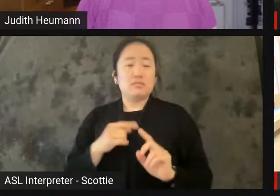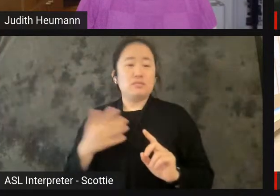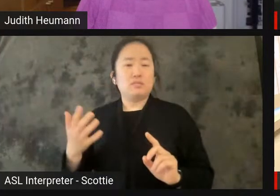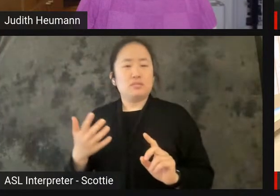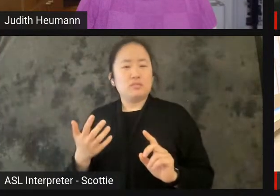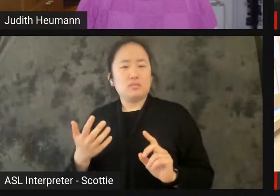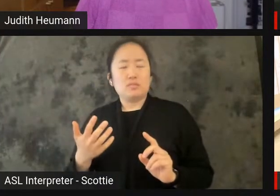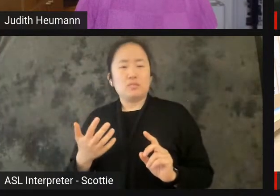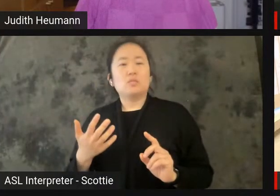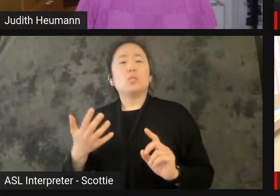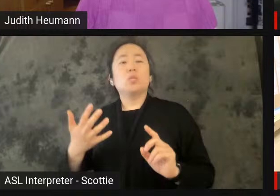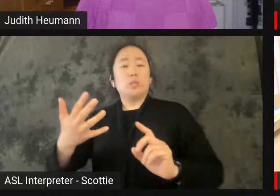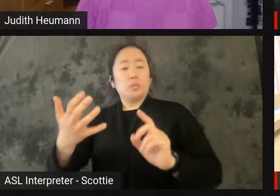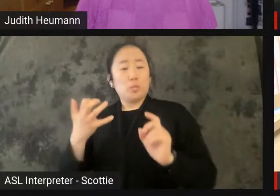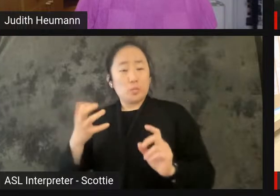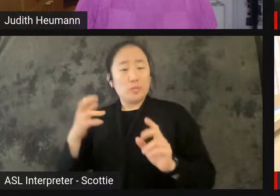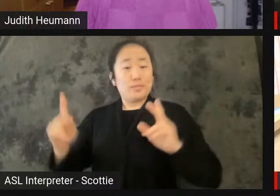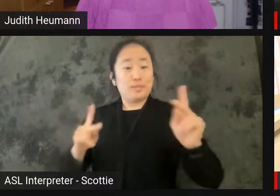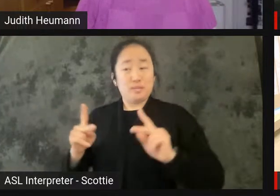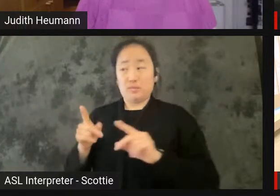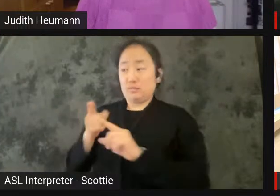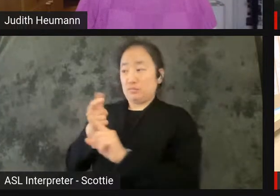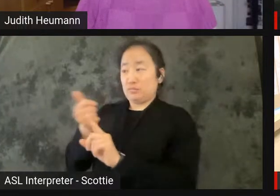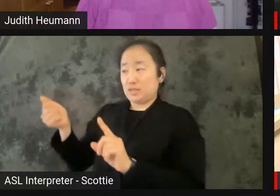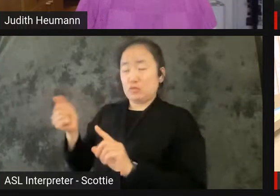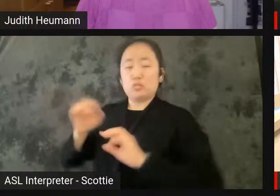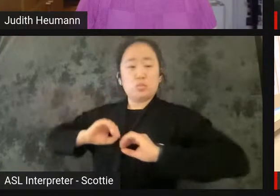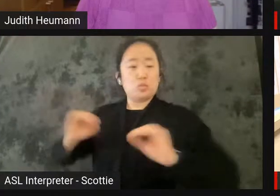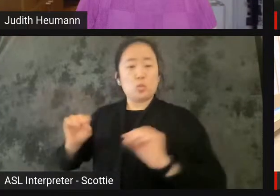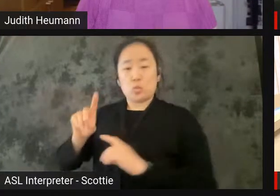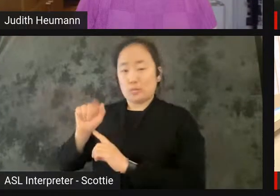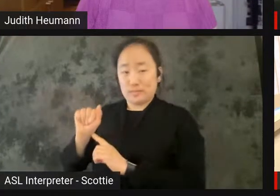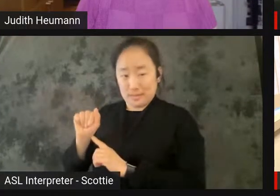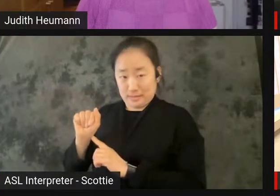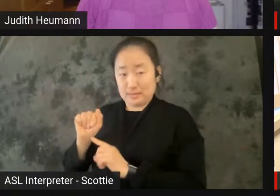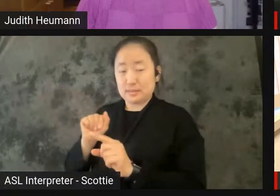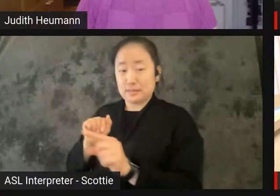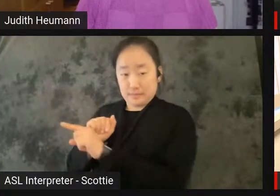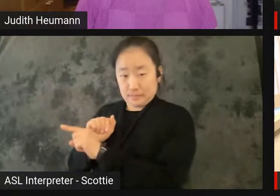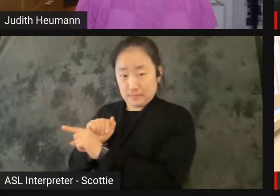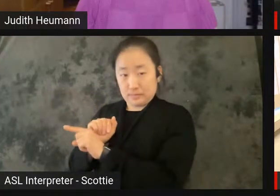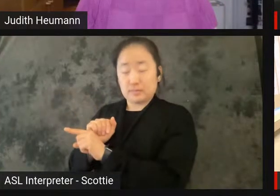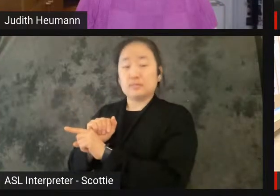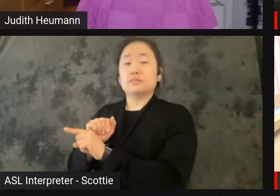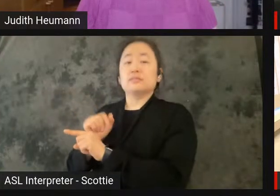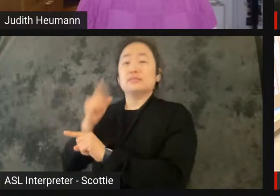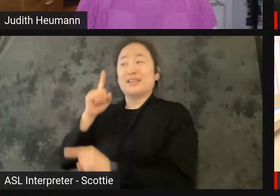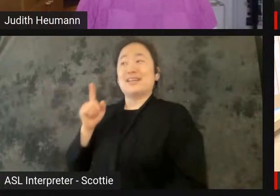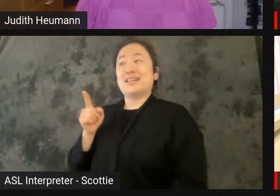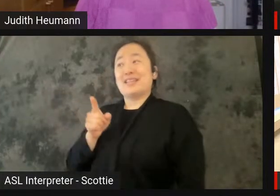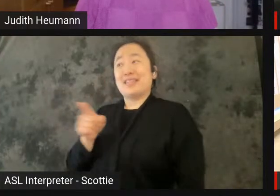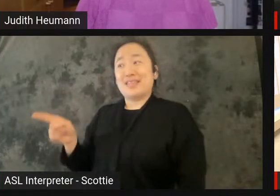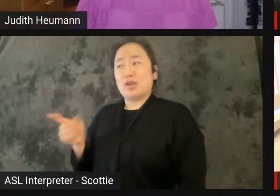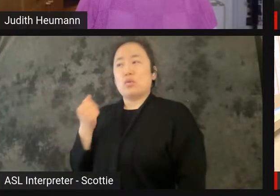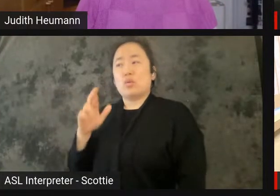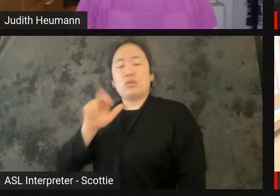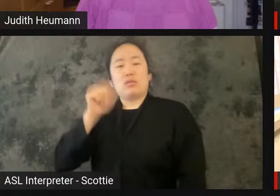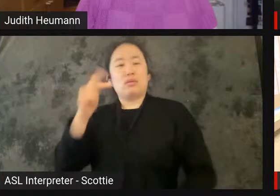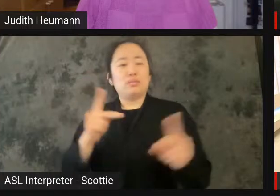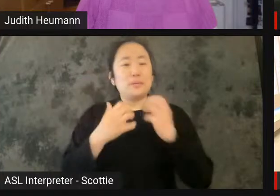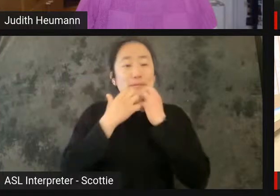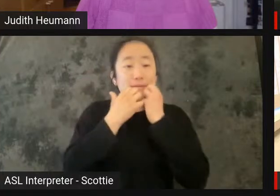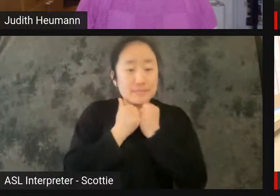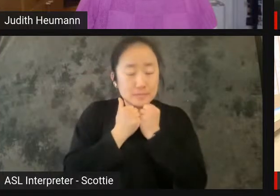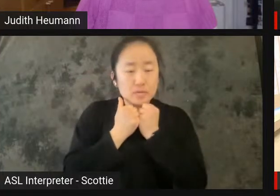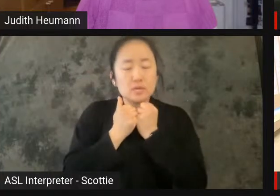have disabilities today to recognize that they or loved ones will, without a doubt, have temporary